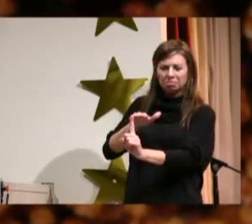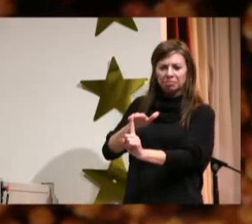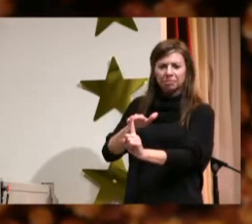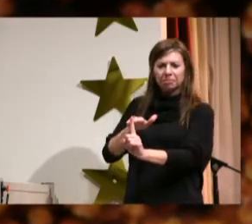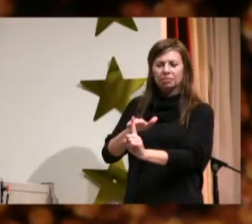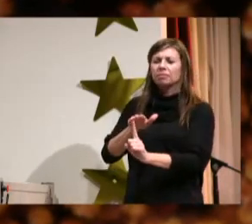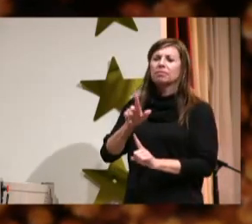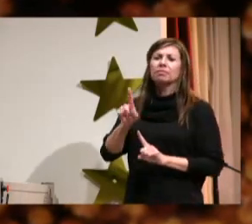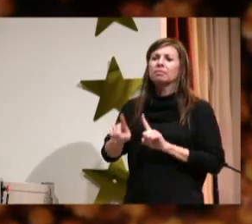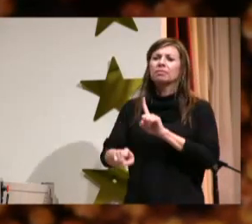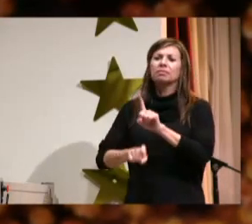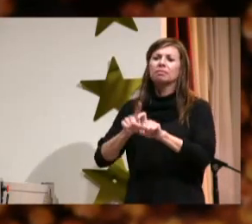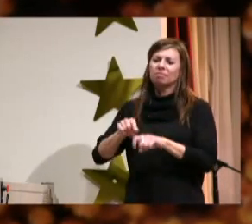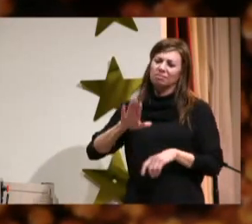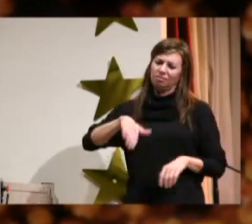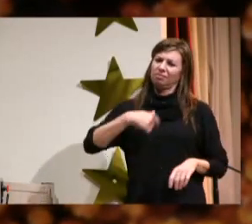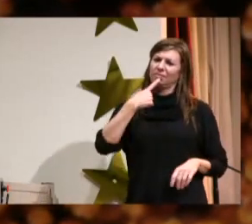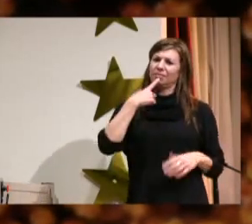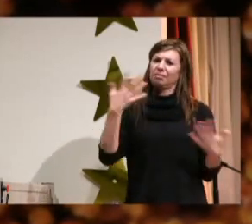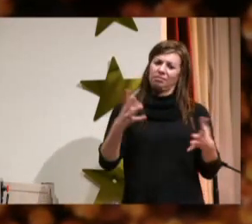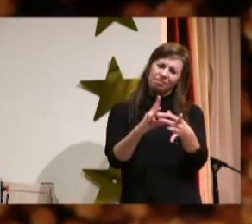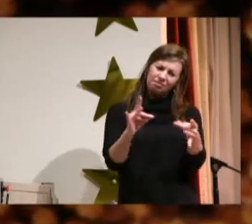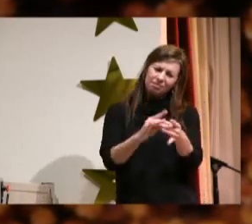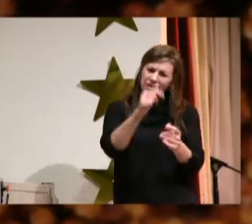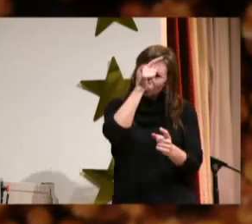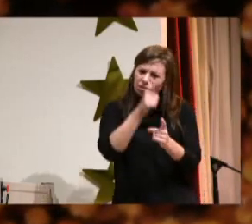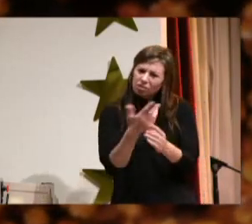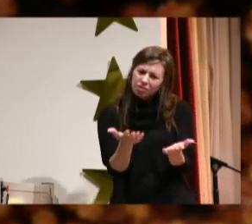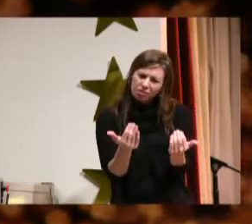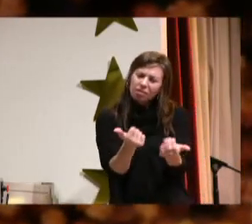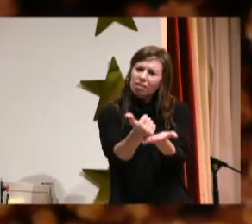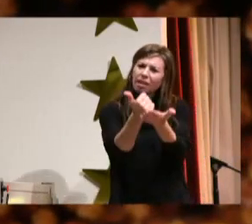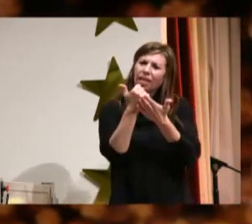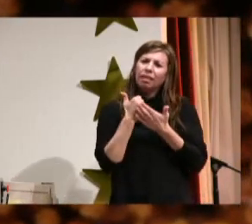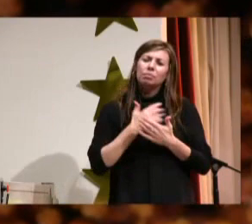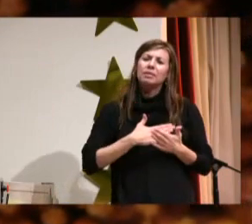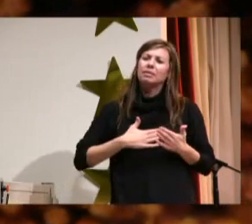and I ask him, brother, help me,